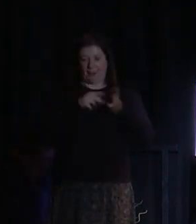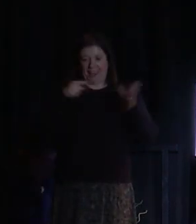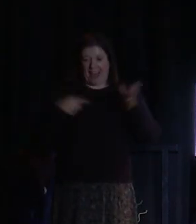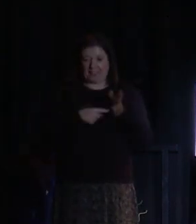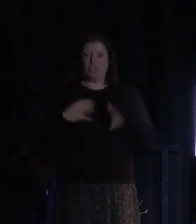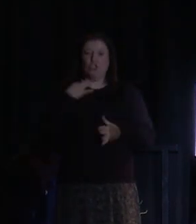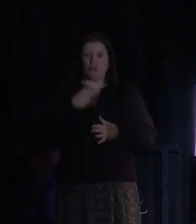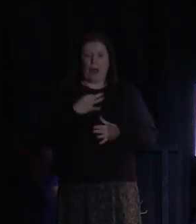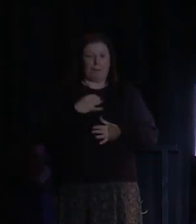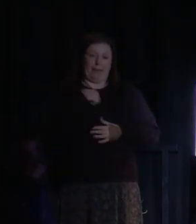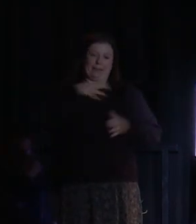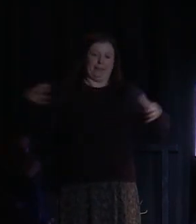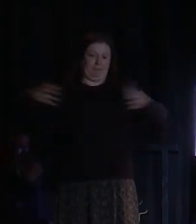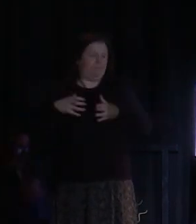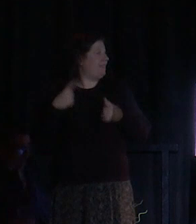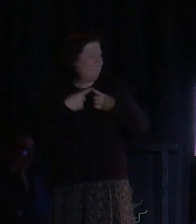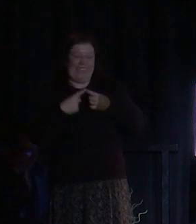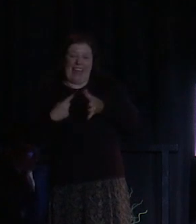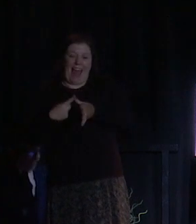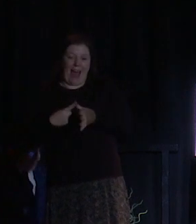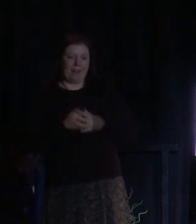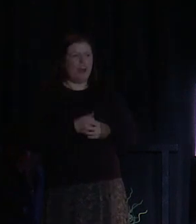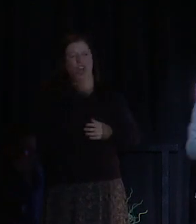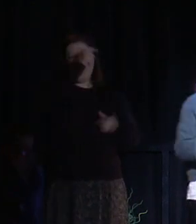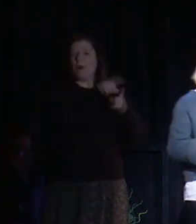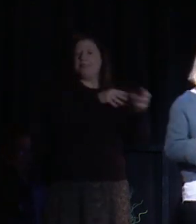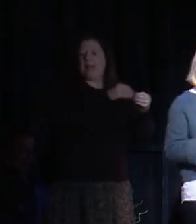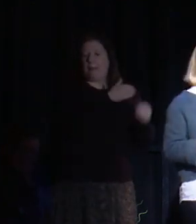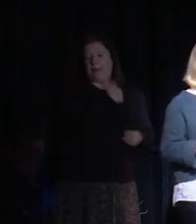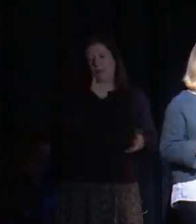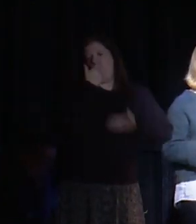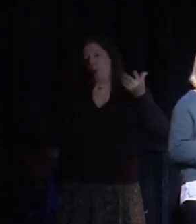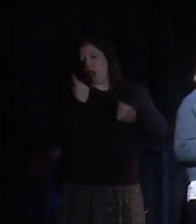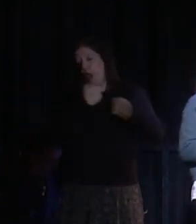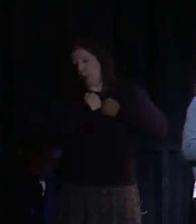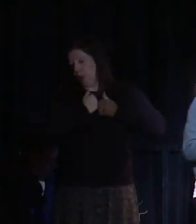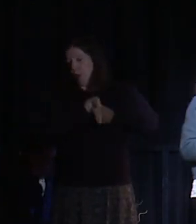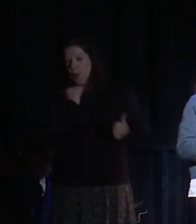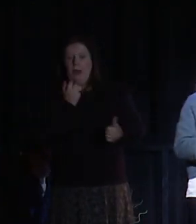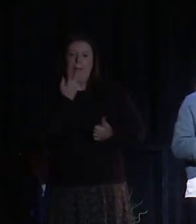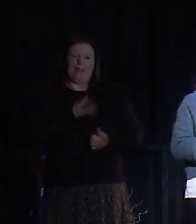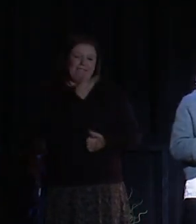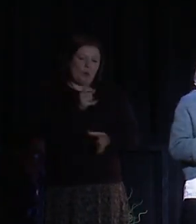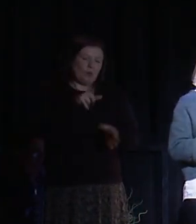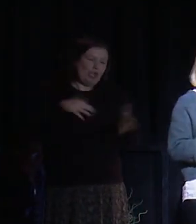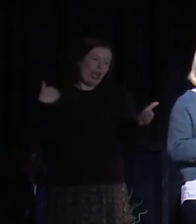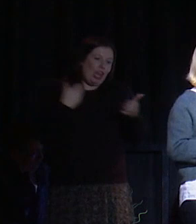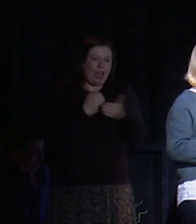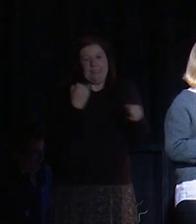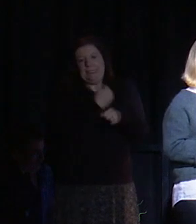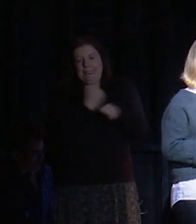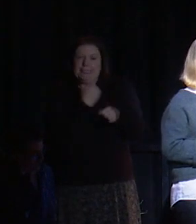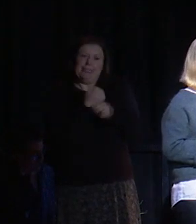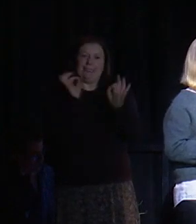I'm here representing EEA today. Whoop, whoop. You've already heard loads from Deb this morning about who we are and what we do. We've had 40 years of making glorious